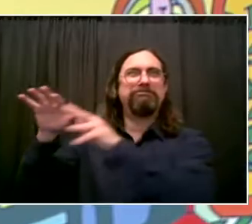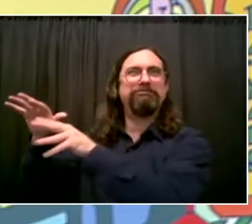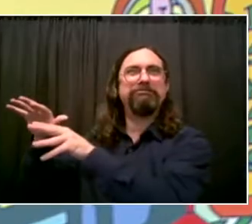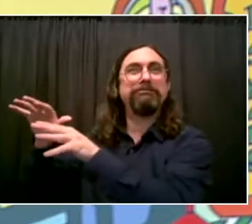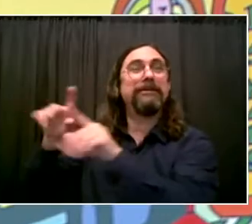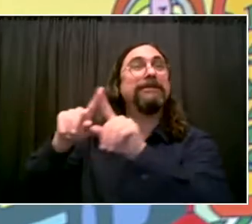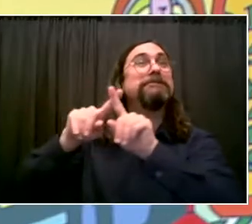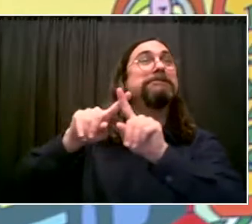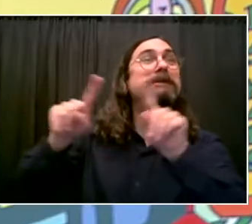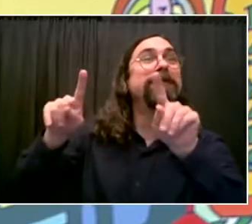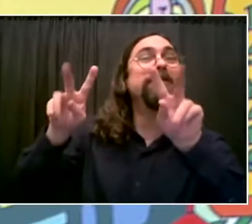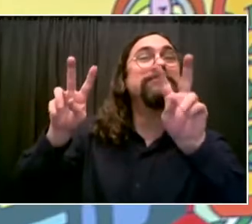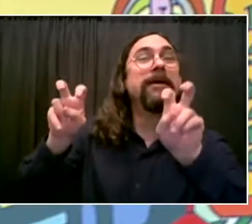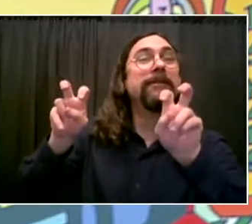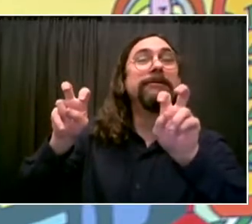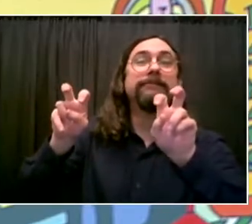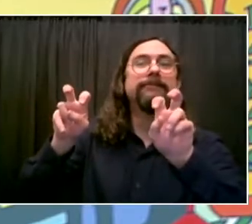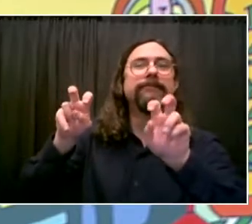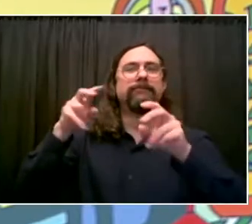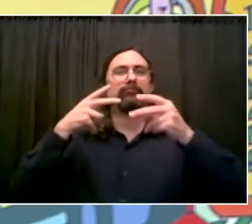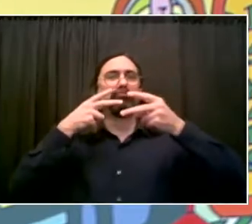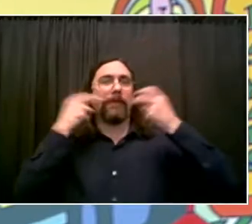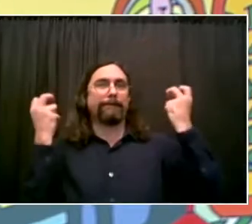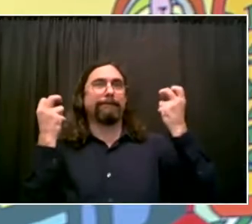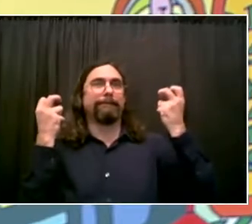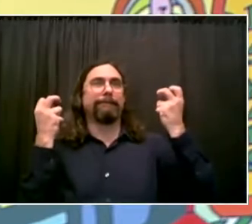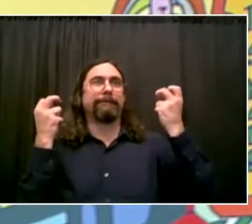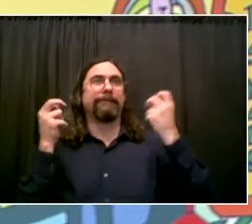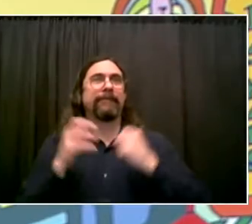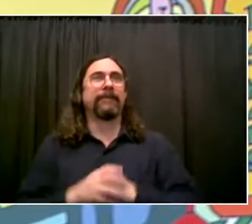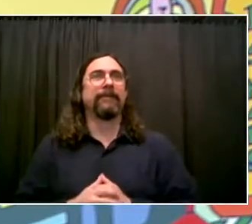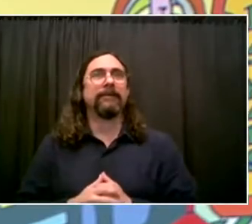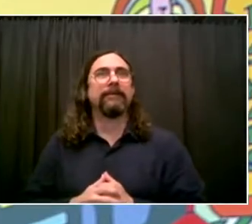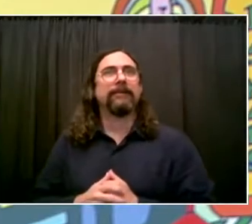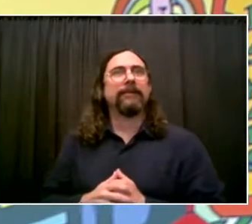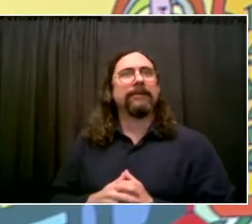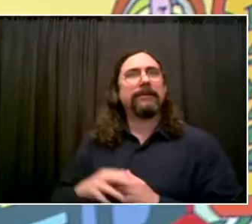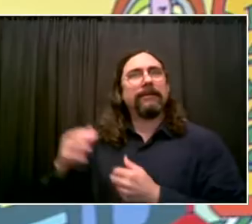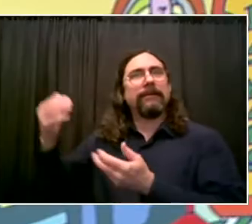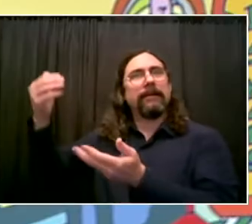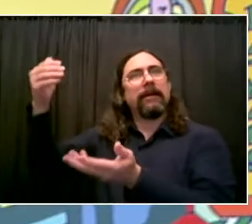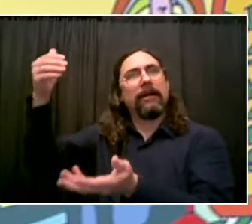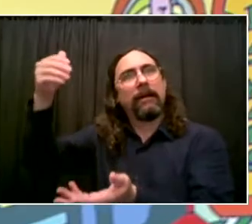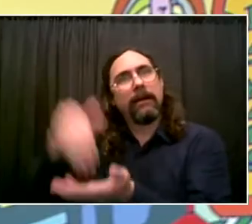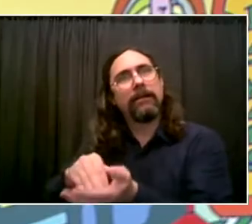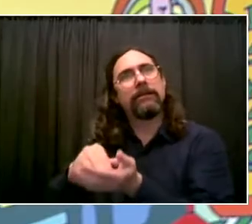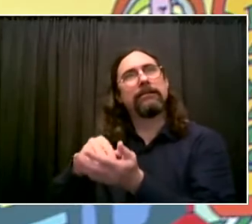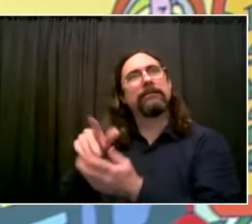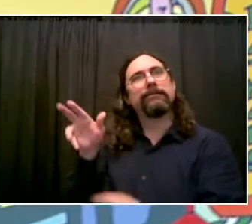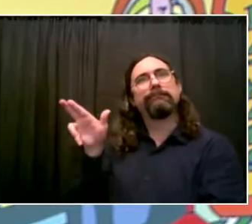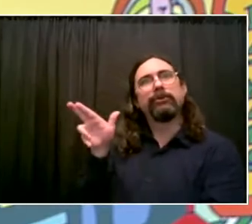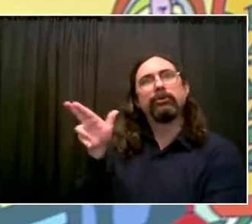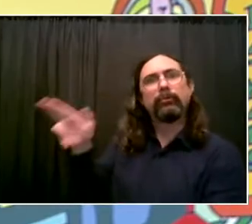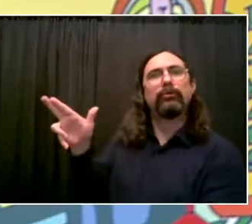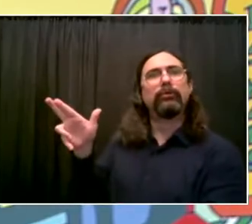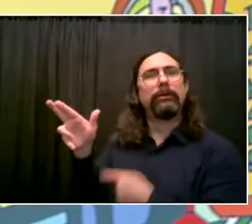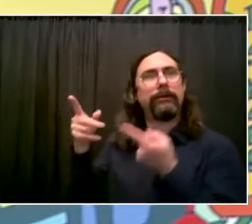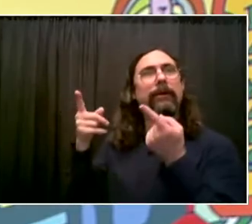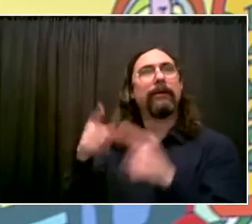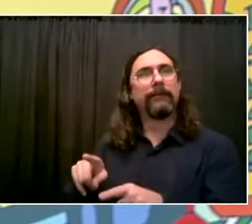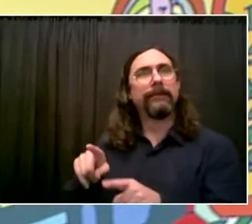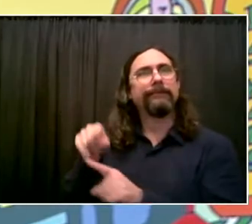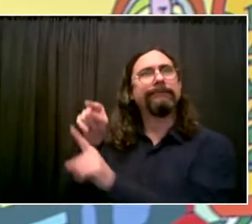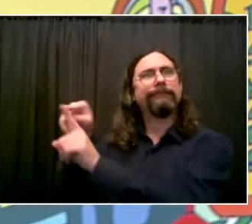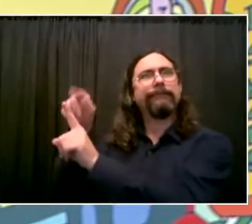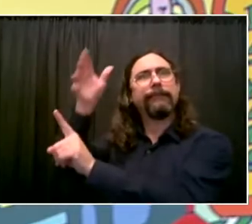had another deadly shooting in the city. There was a 29-year-old man who was gunned down in Corona, Queens. The city, the NYPD has been